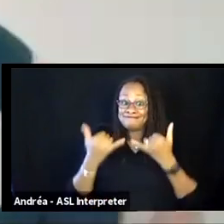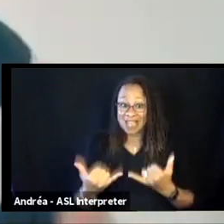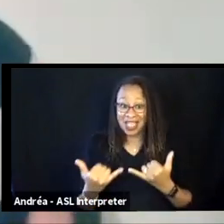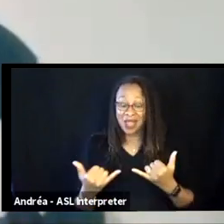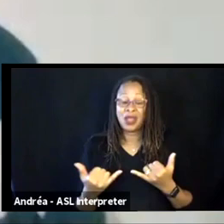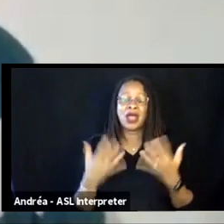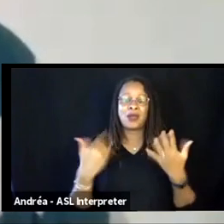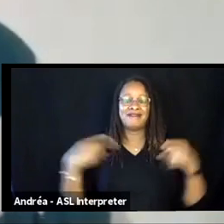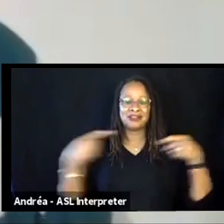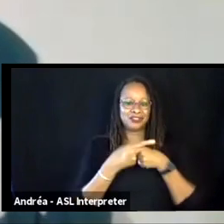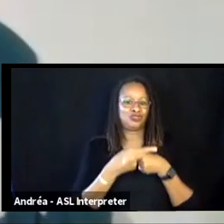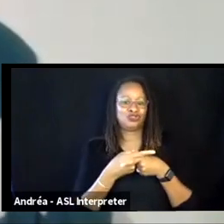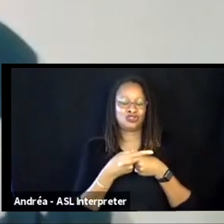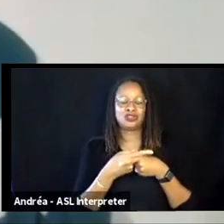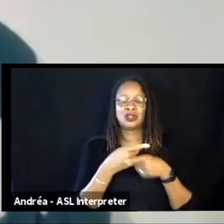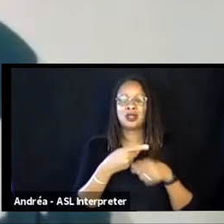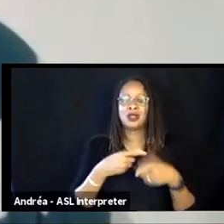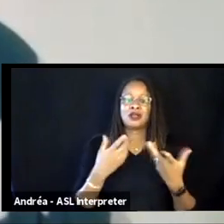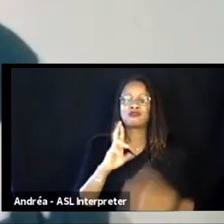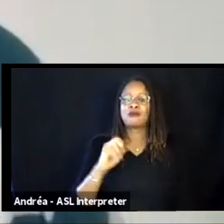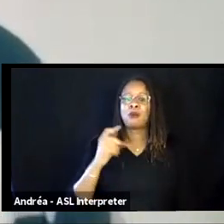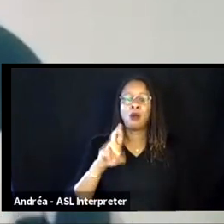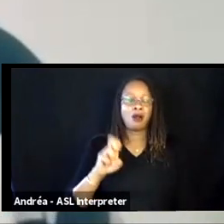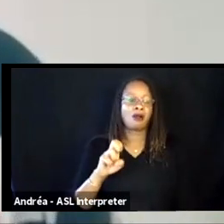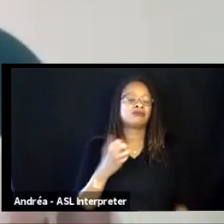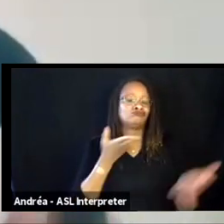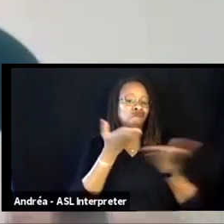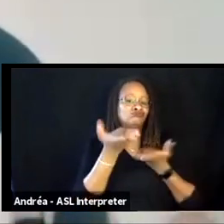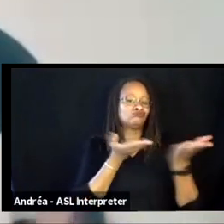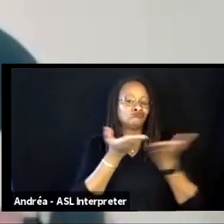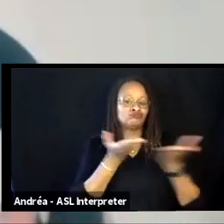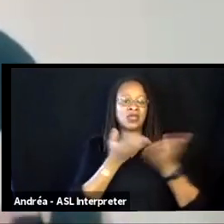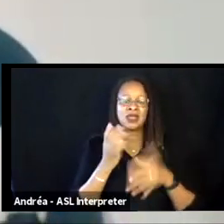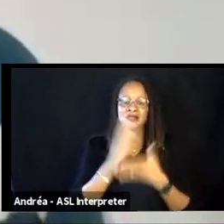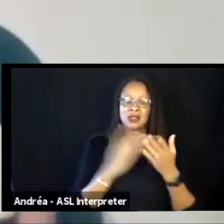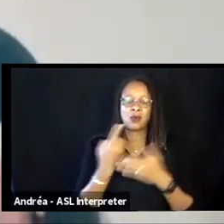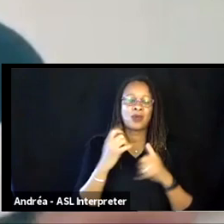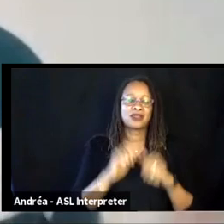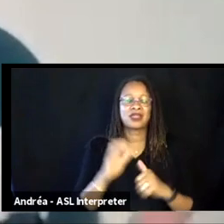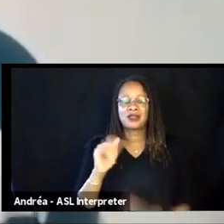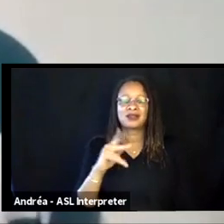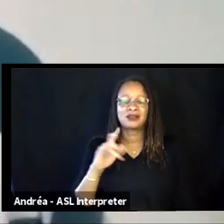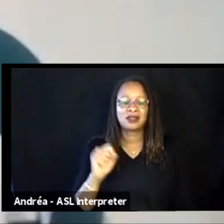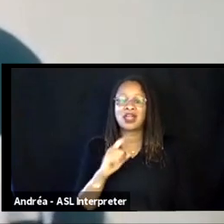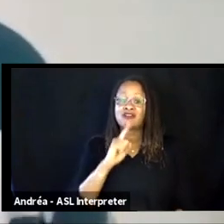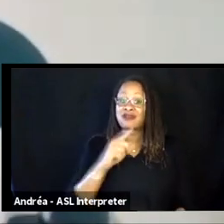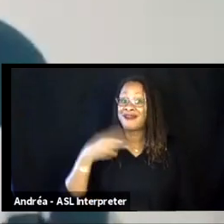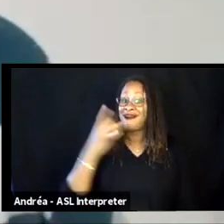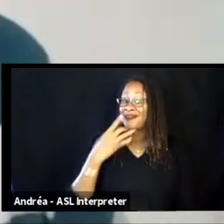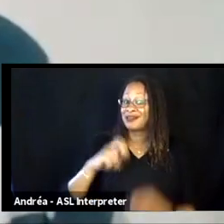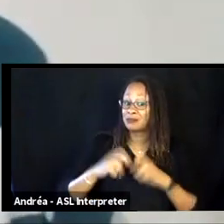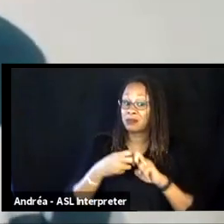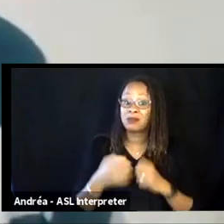got this intersectional report. And sometimes in the way that only data can, you can't, it really highlights the issues that